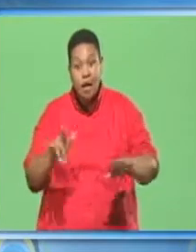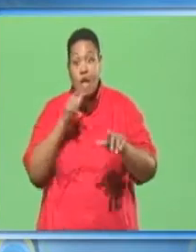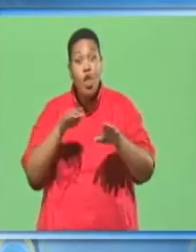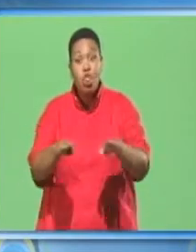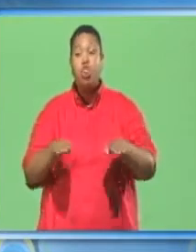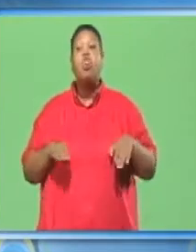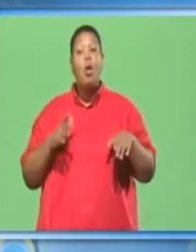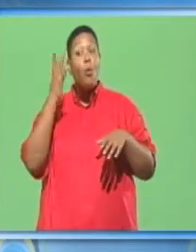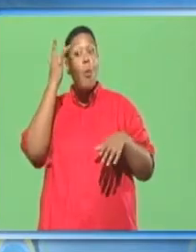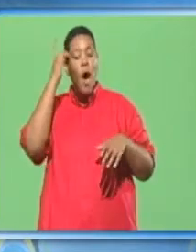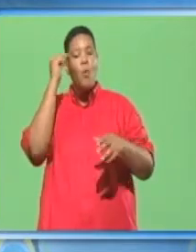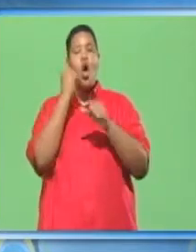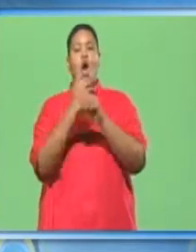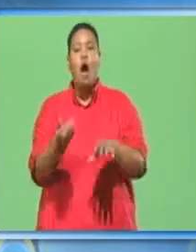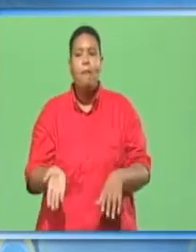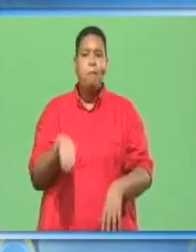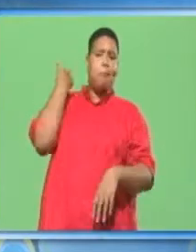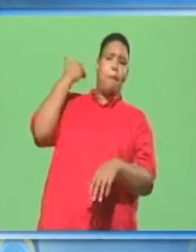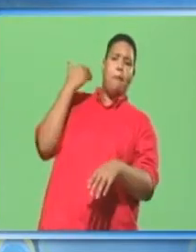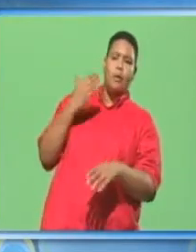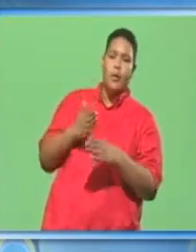it will cause kickbacks.